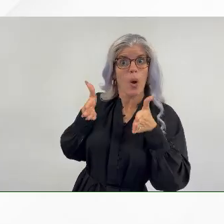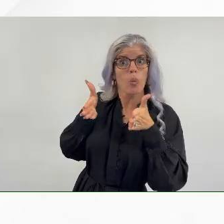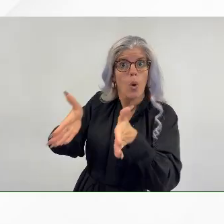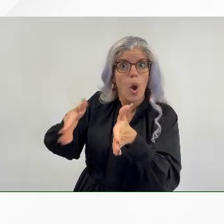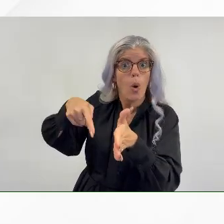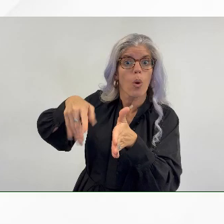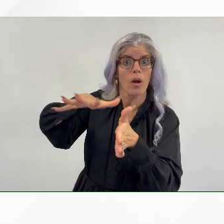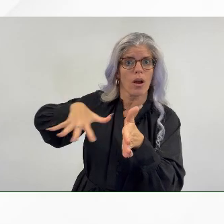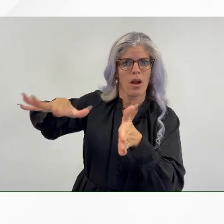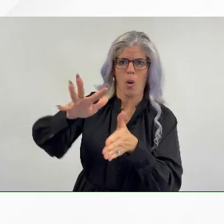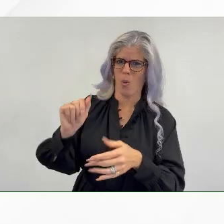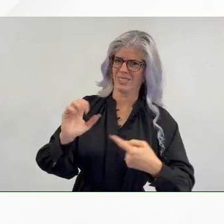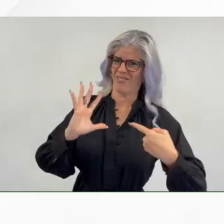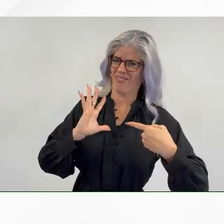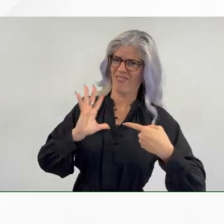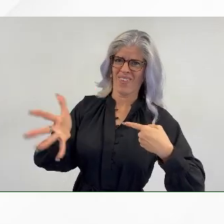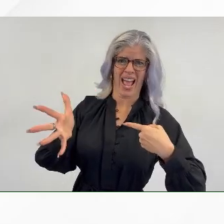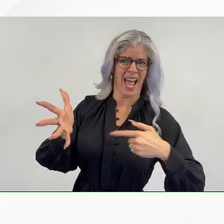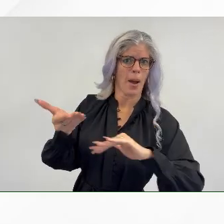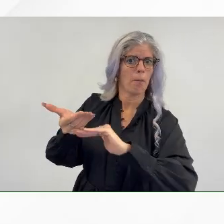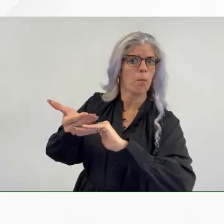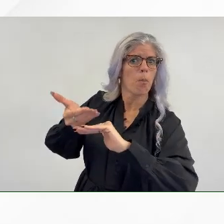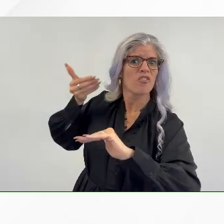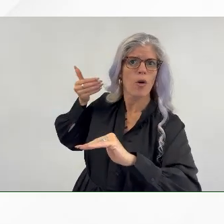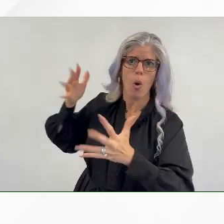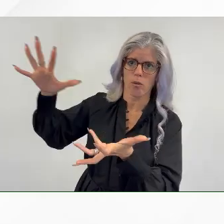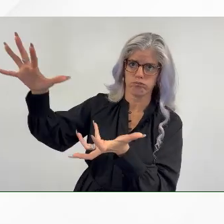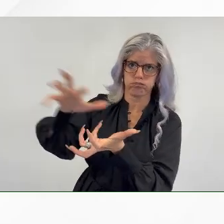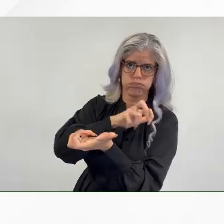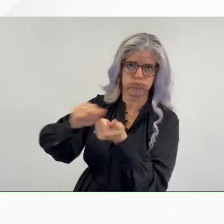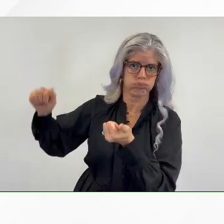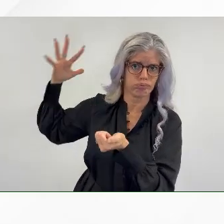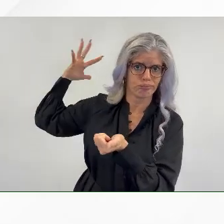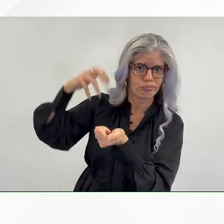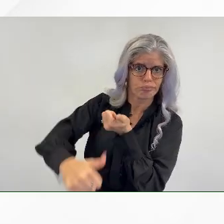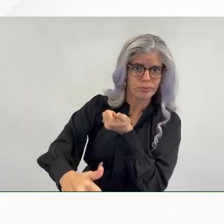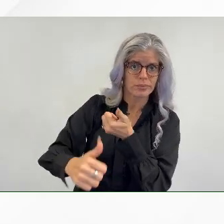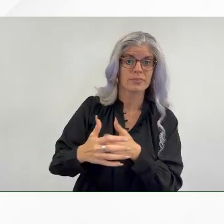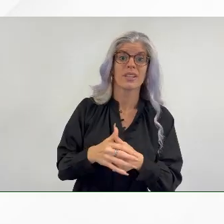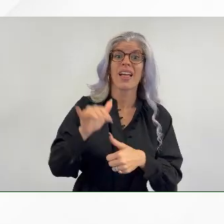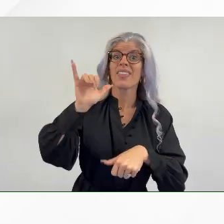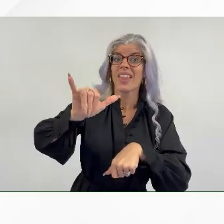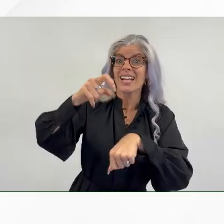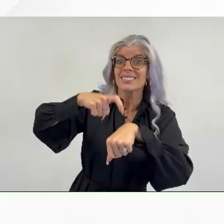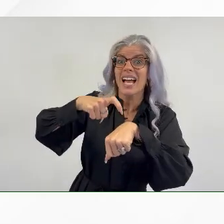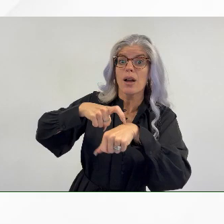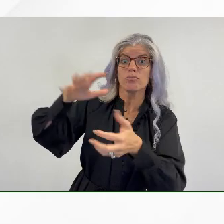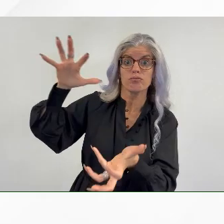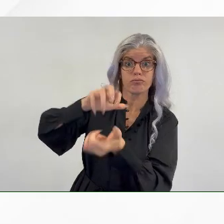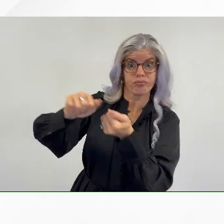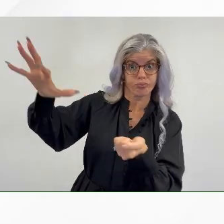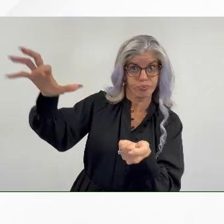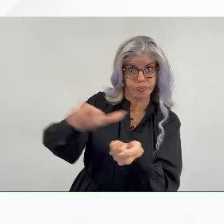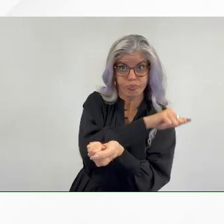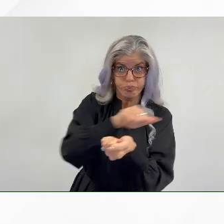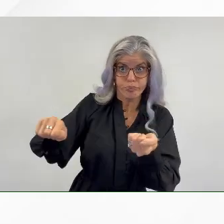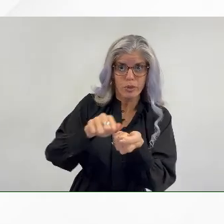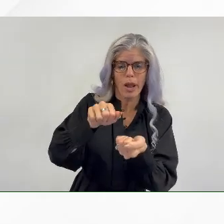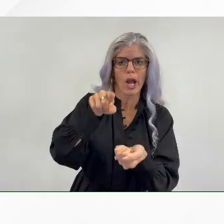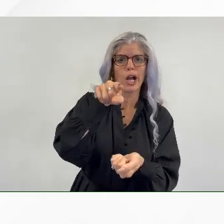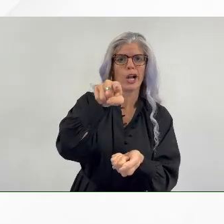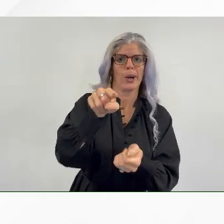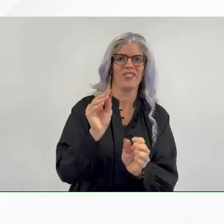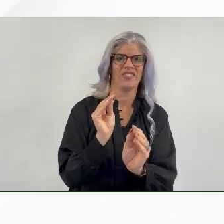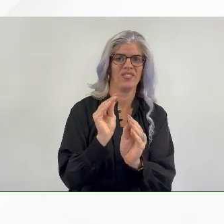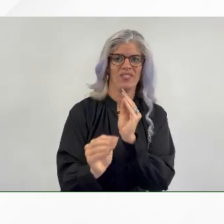have been due to lack of maintenance. So be prepared to submit those maintenance records. There is new policy guidance on this in FEMA's Submerged